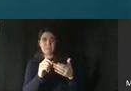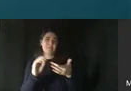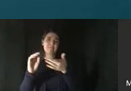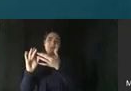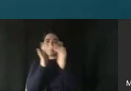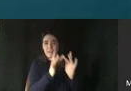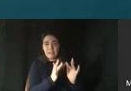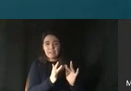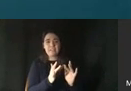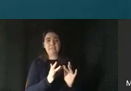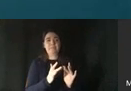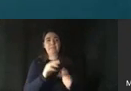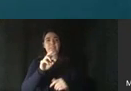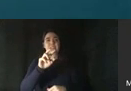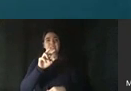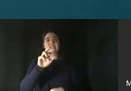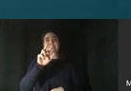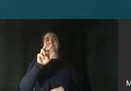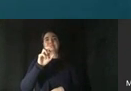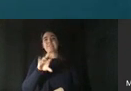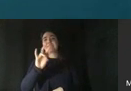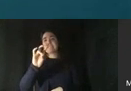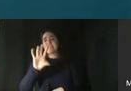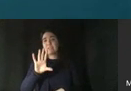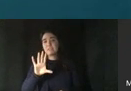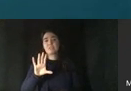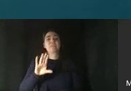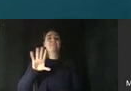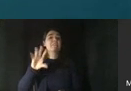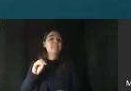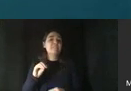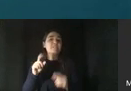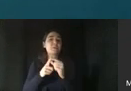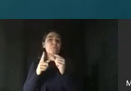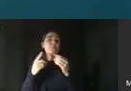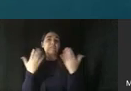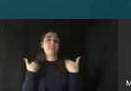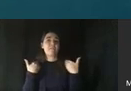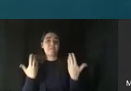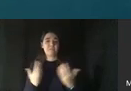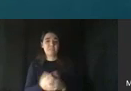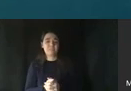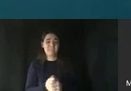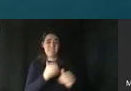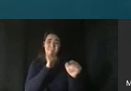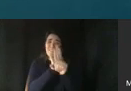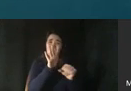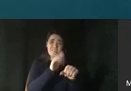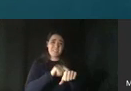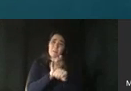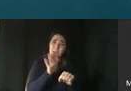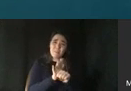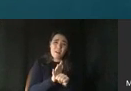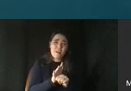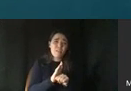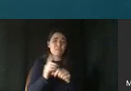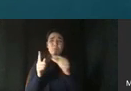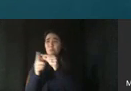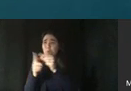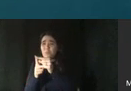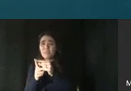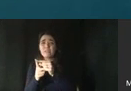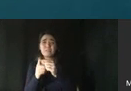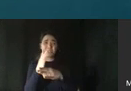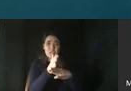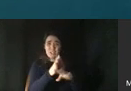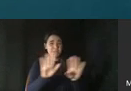that that's just the attention span for the readers. That's not enough time and not enough words to share what's actually